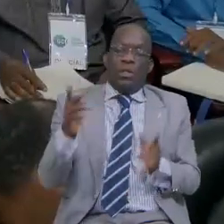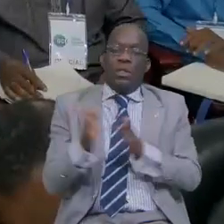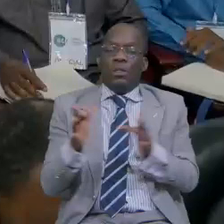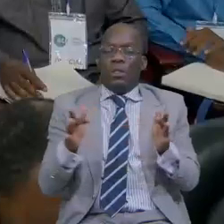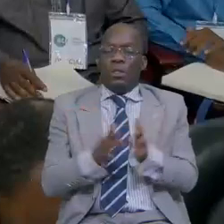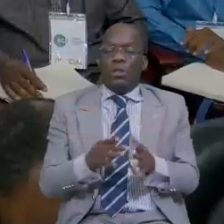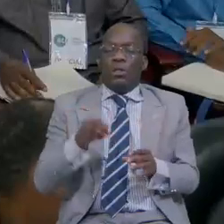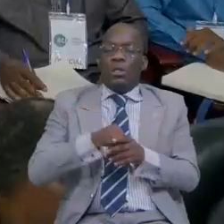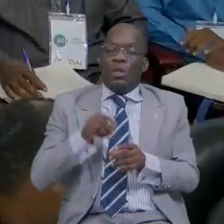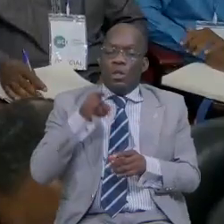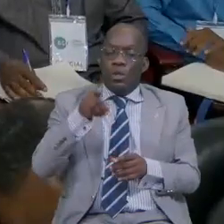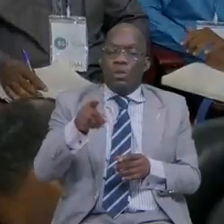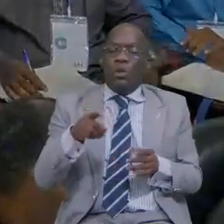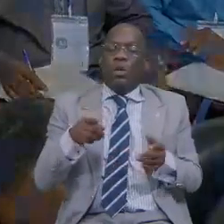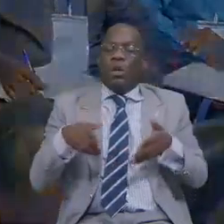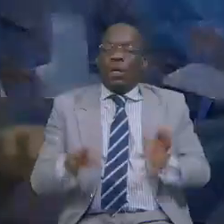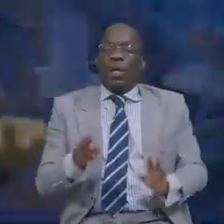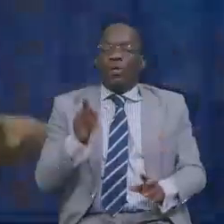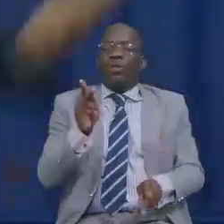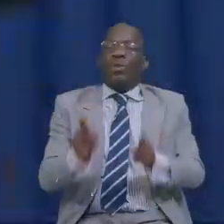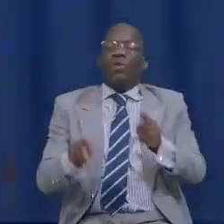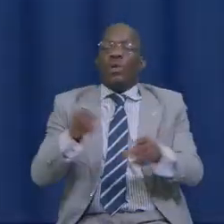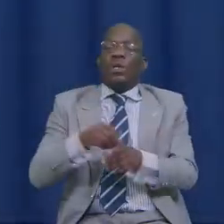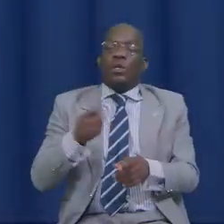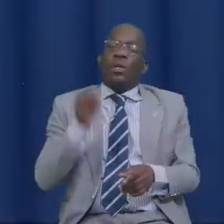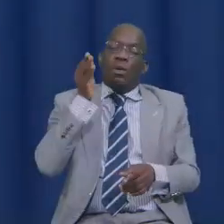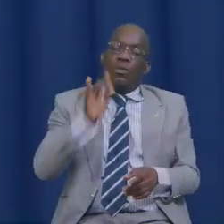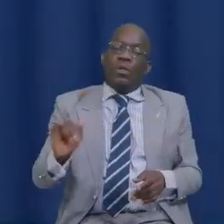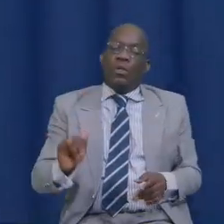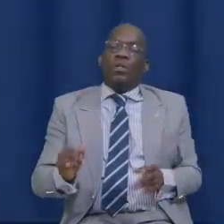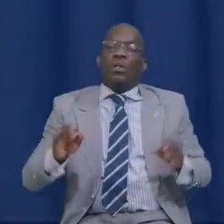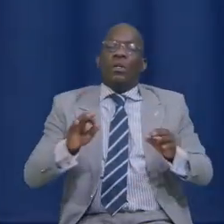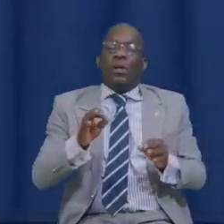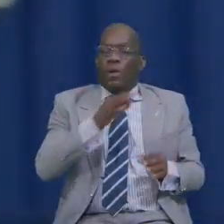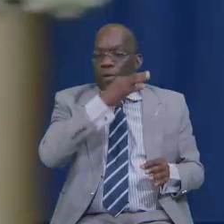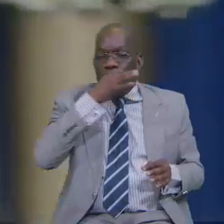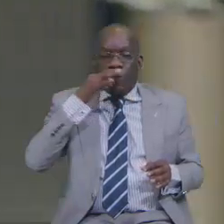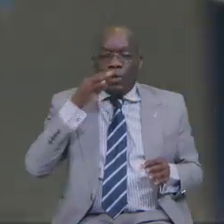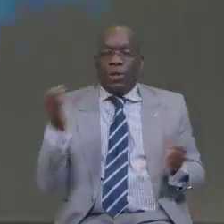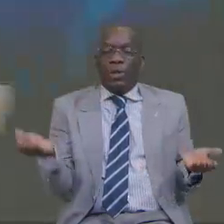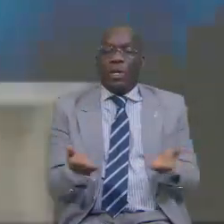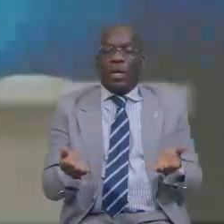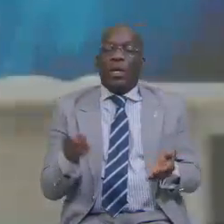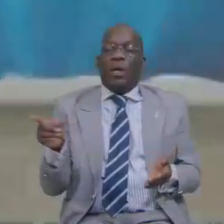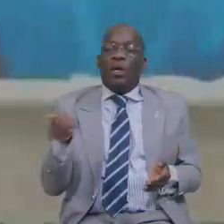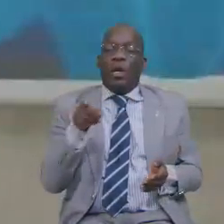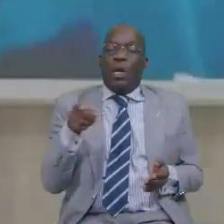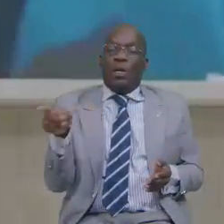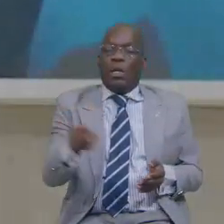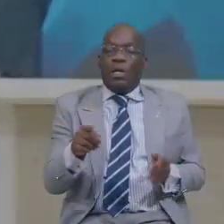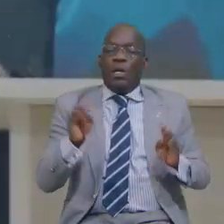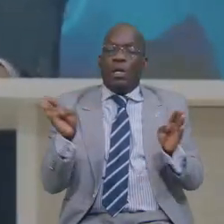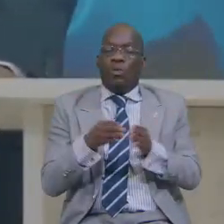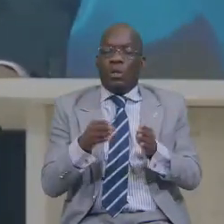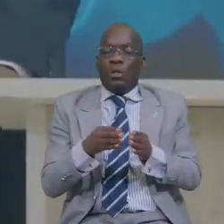the evangelistic field, here they are gathered, don't let them see you as the